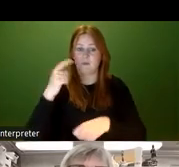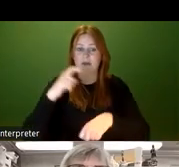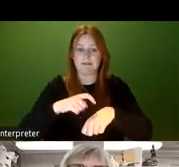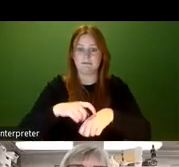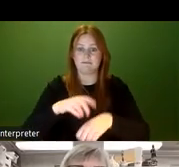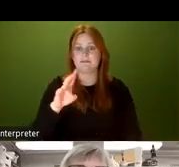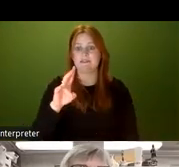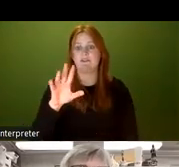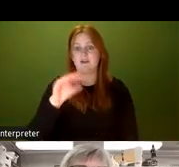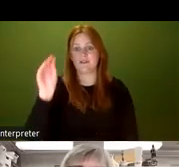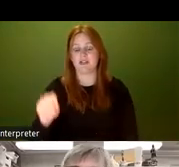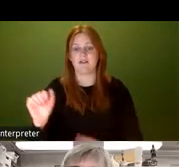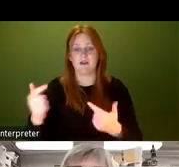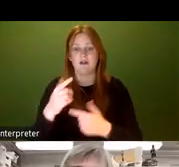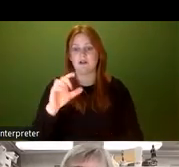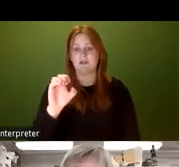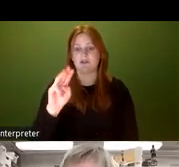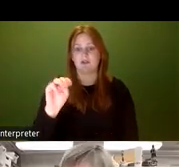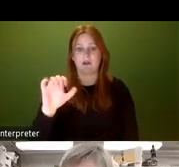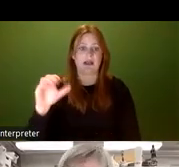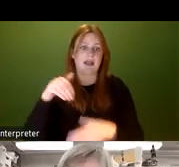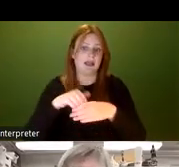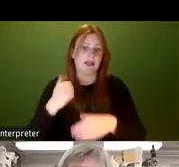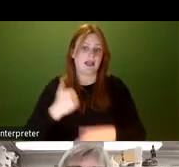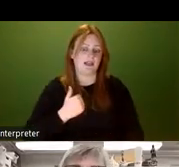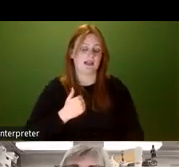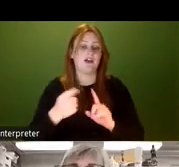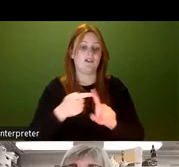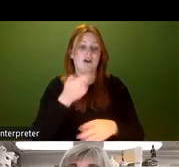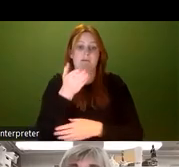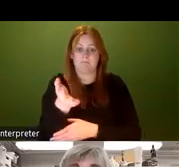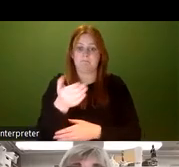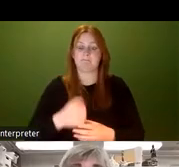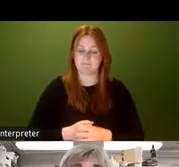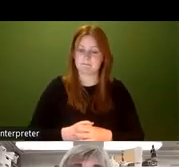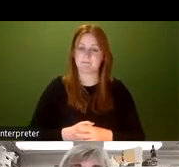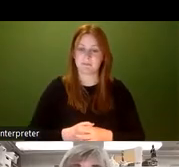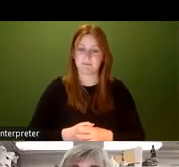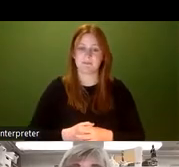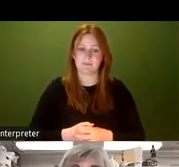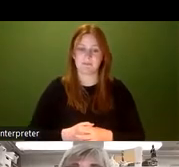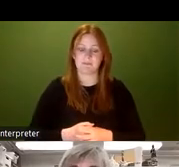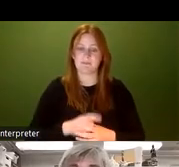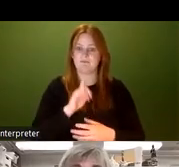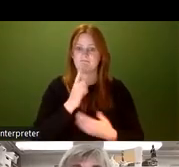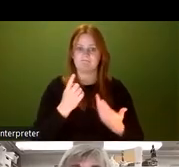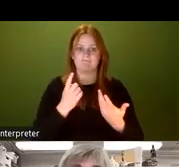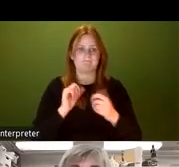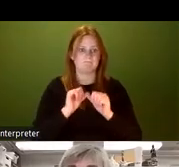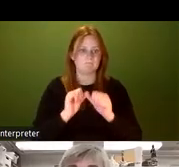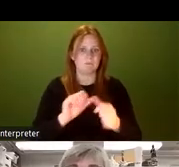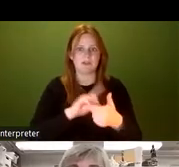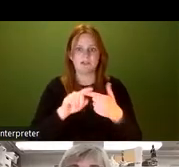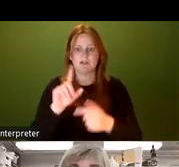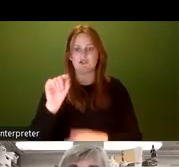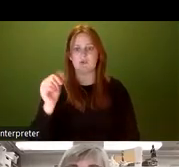functional ceramics in Canada came from here. And it actually ran until 2010 when there was a